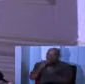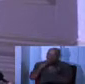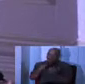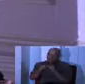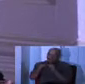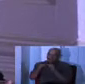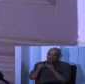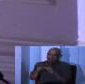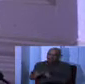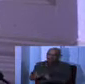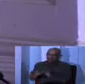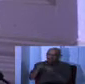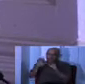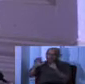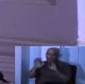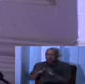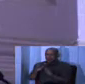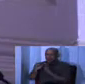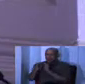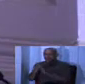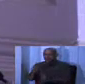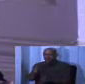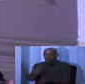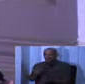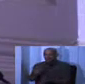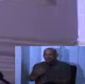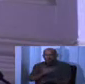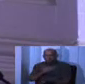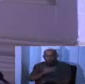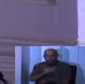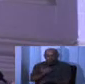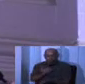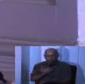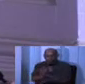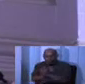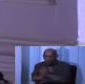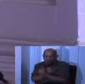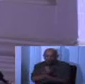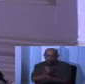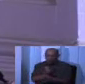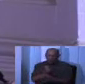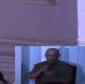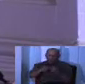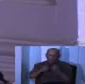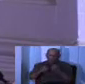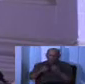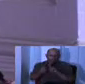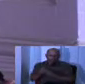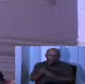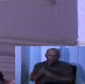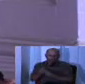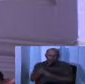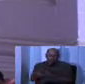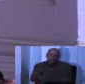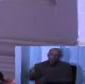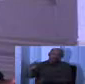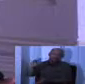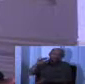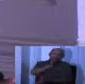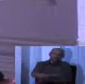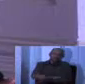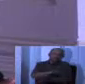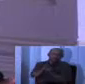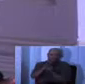continued wonderful gifts of joy and love and friendship and abundance and peace.